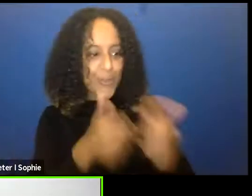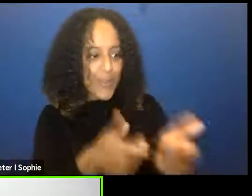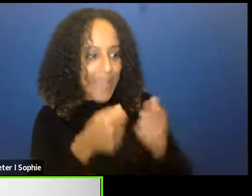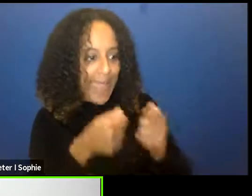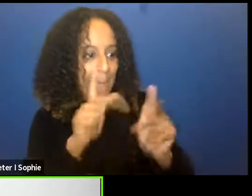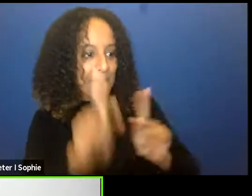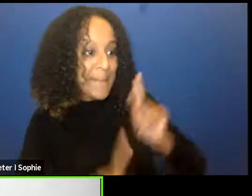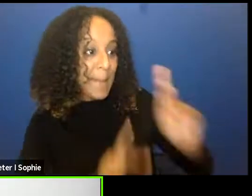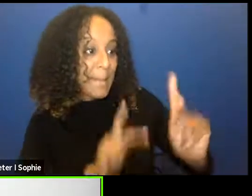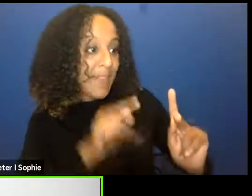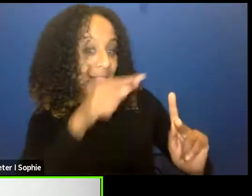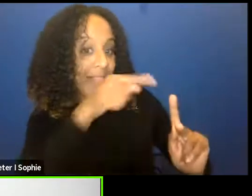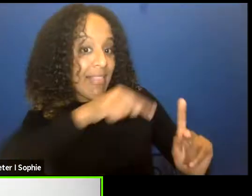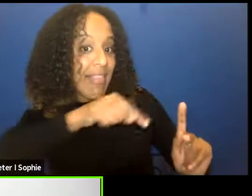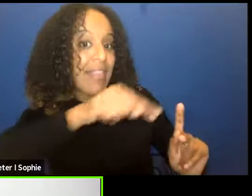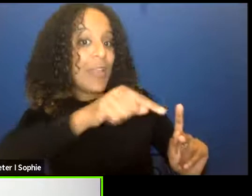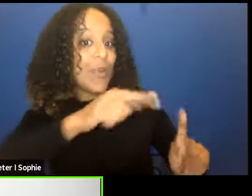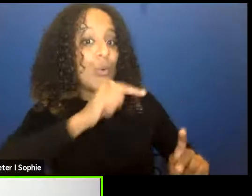who